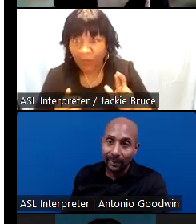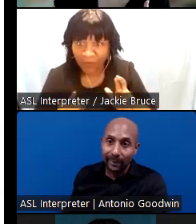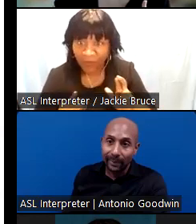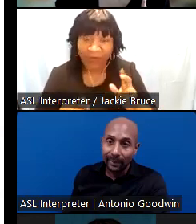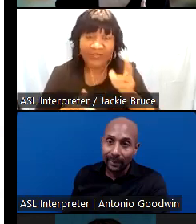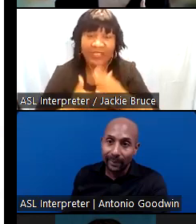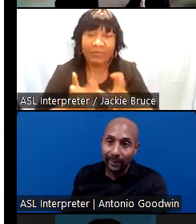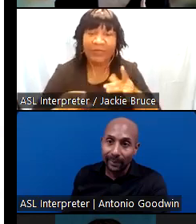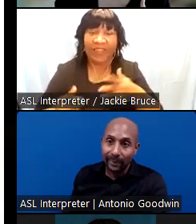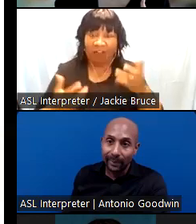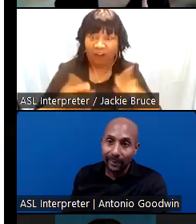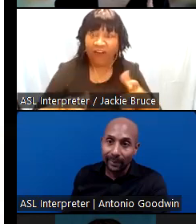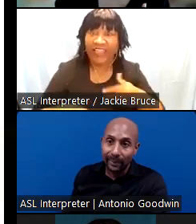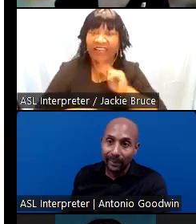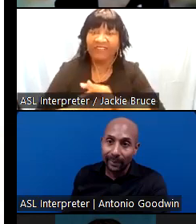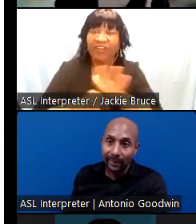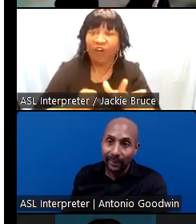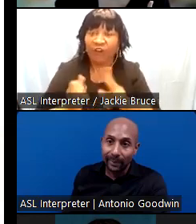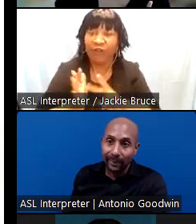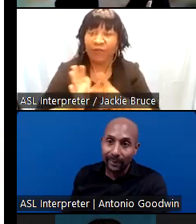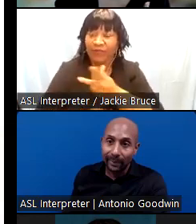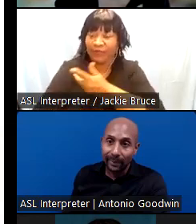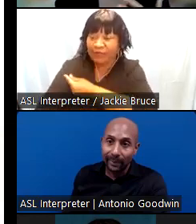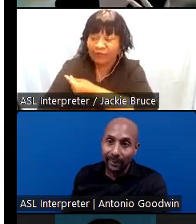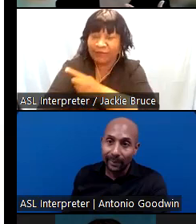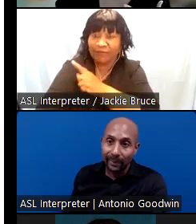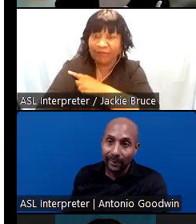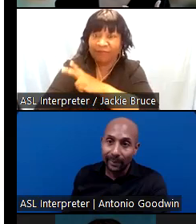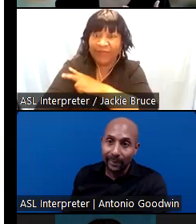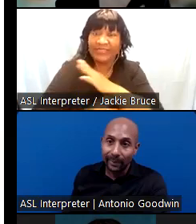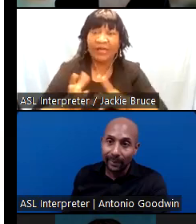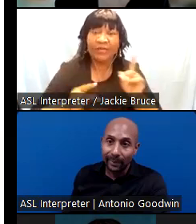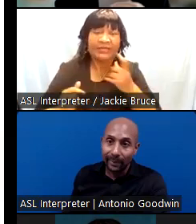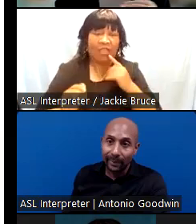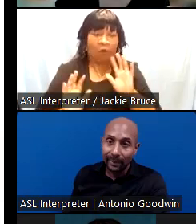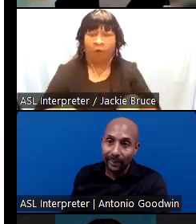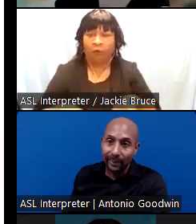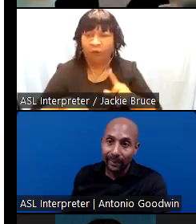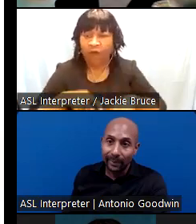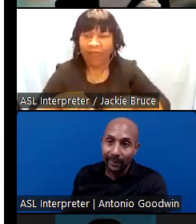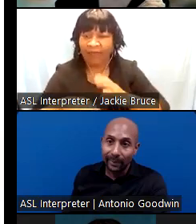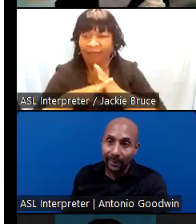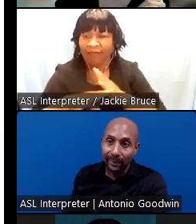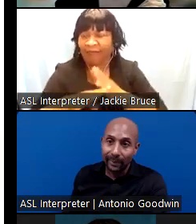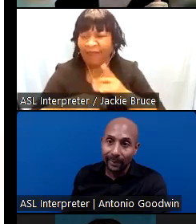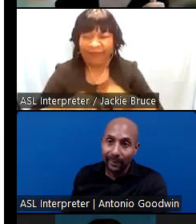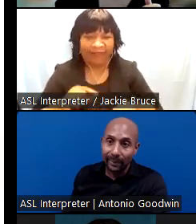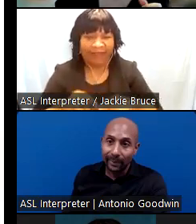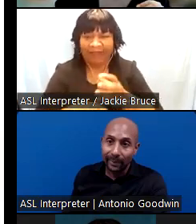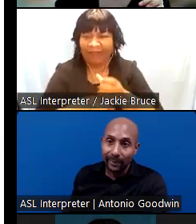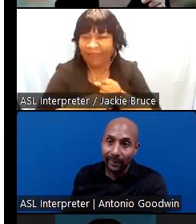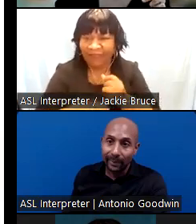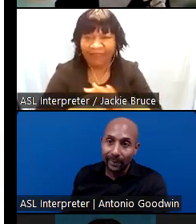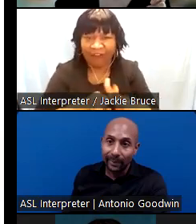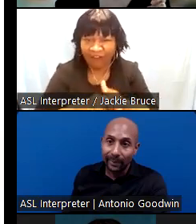the vaccine or booster, you're now super immune. any studies that looked